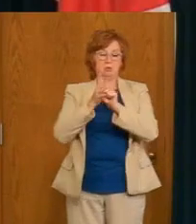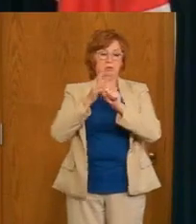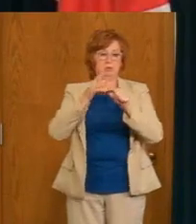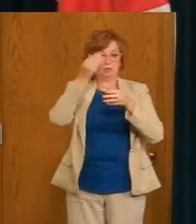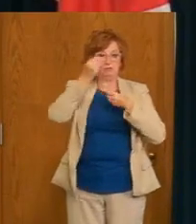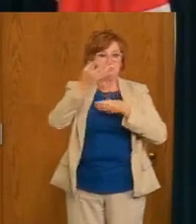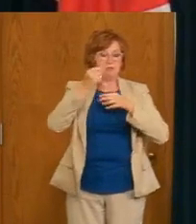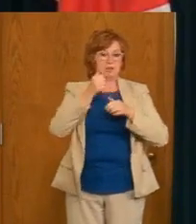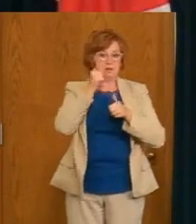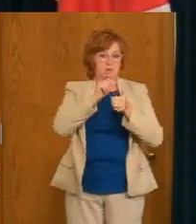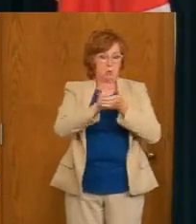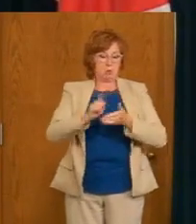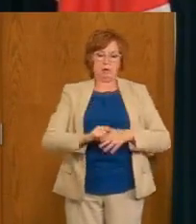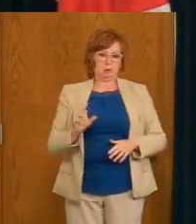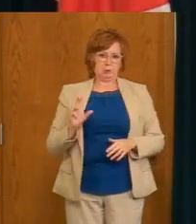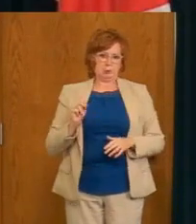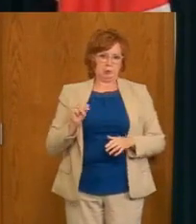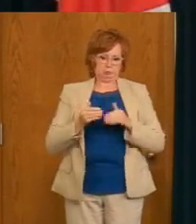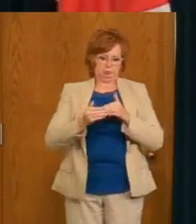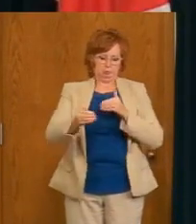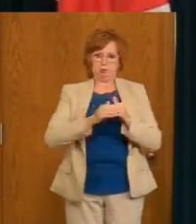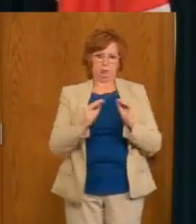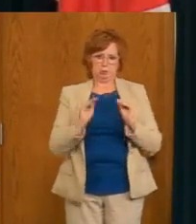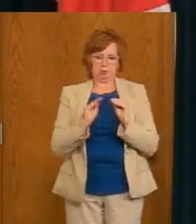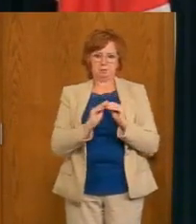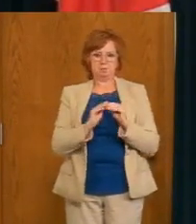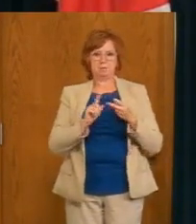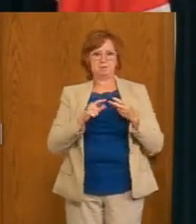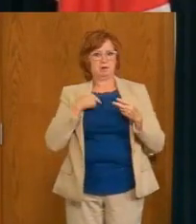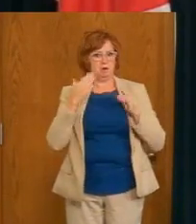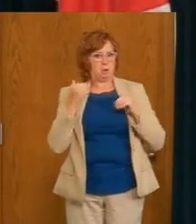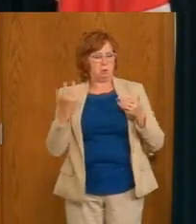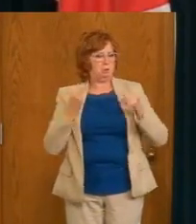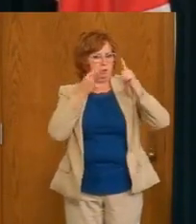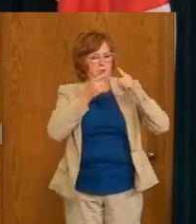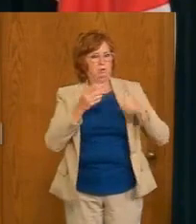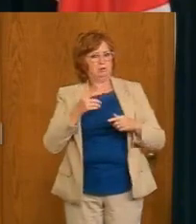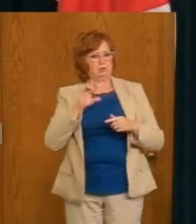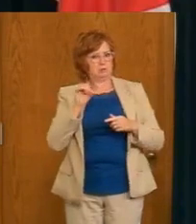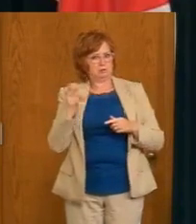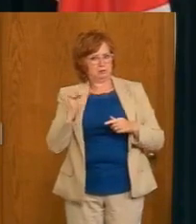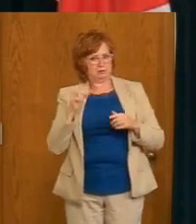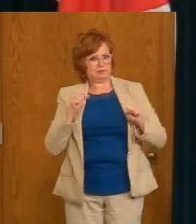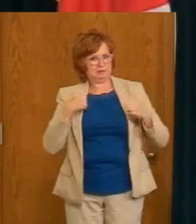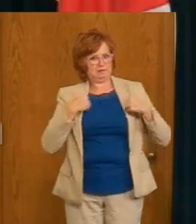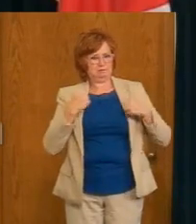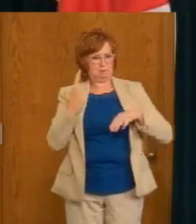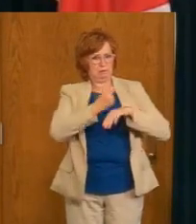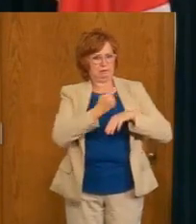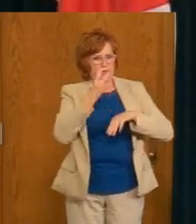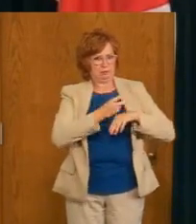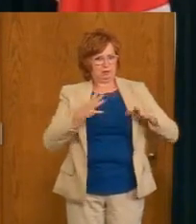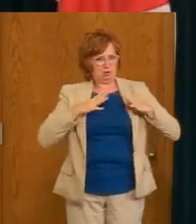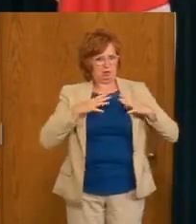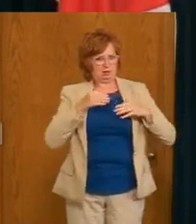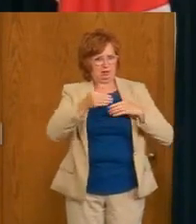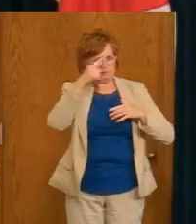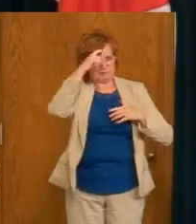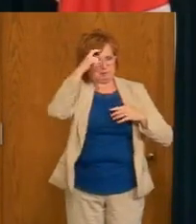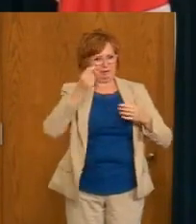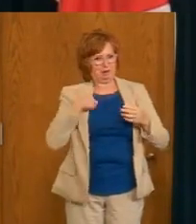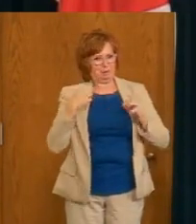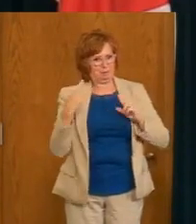briefings each week, and it's my hope that Dr. Shahab may even get a day or two off as we go through the summer. So since this is our